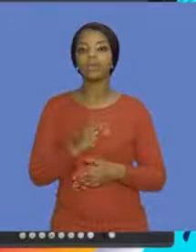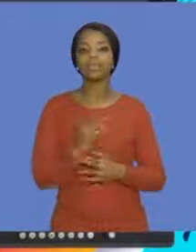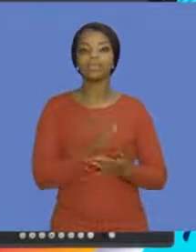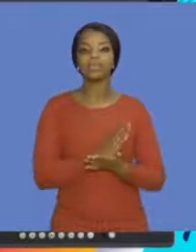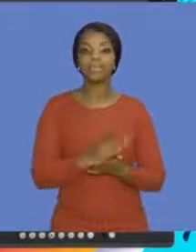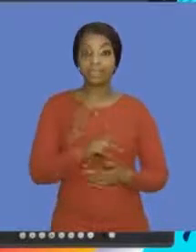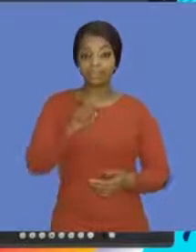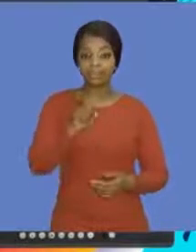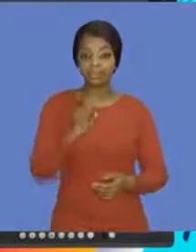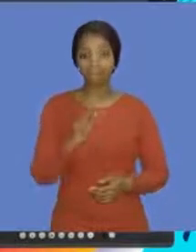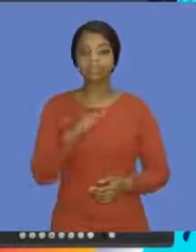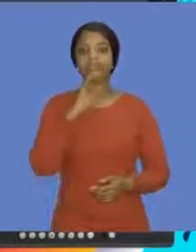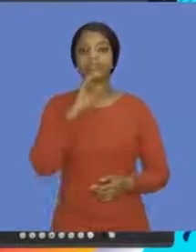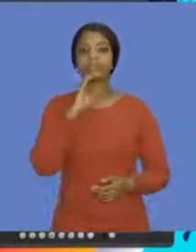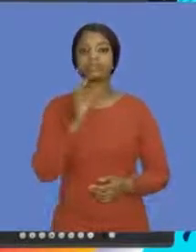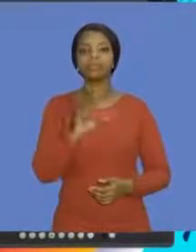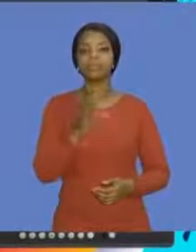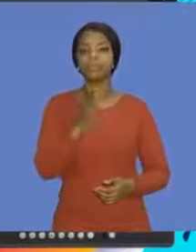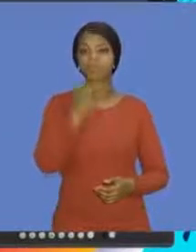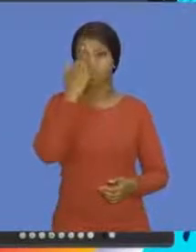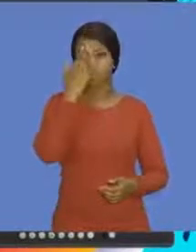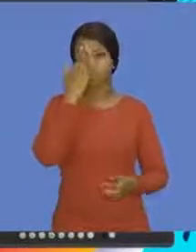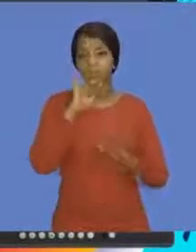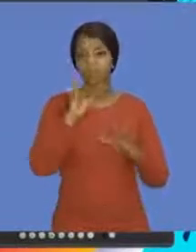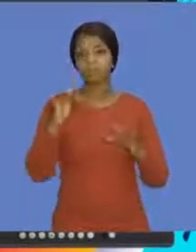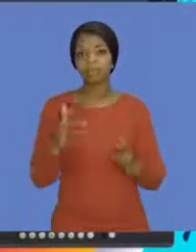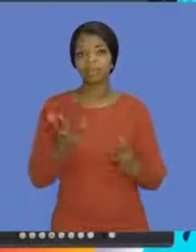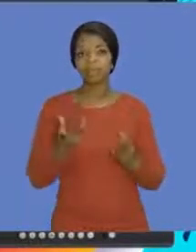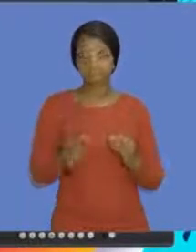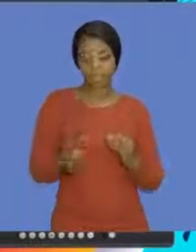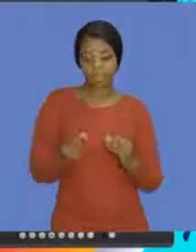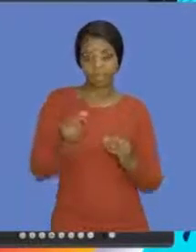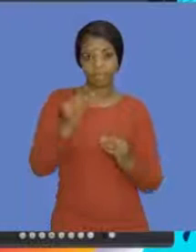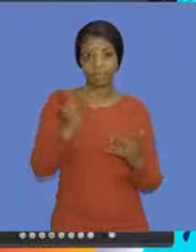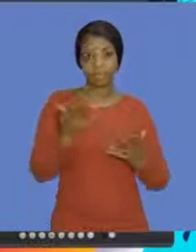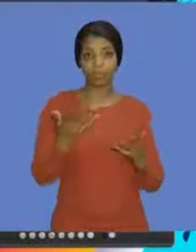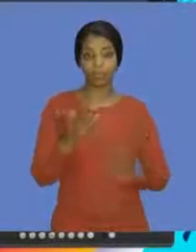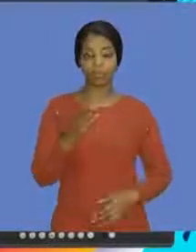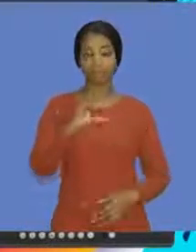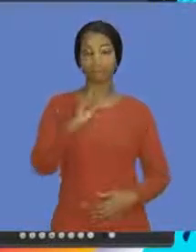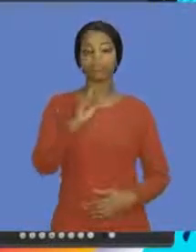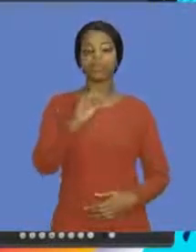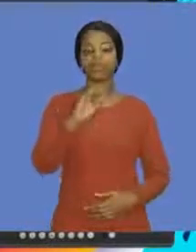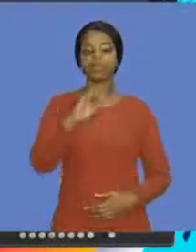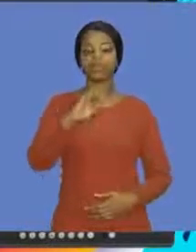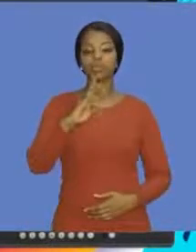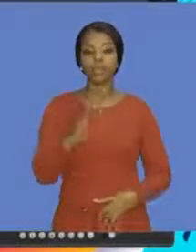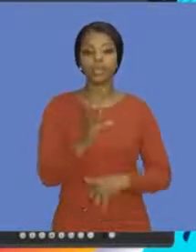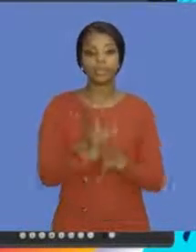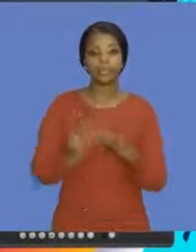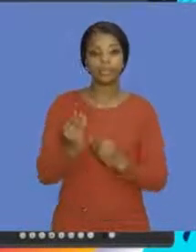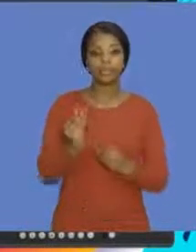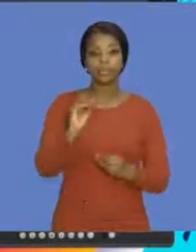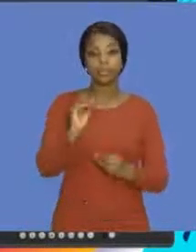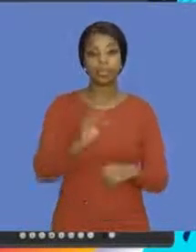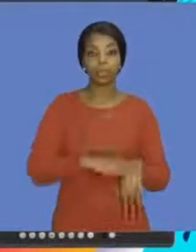then buy shares. So this will also talk about, those people that are investing in stock exchange and all of that. There will